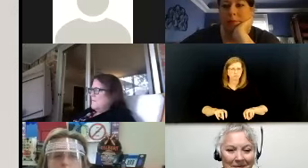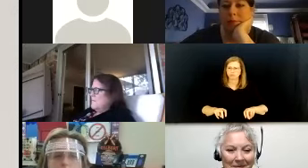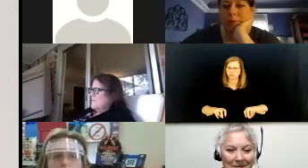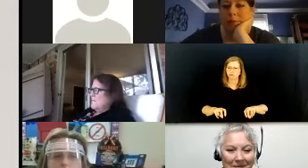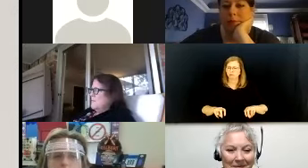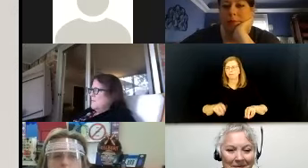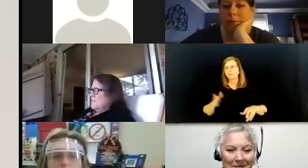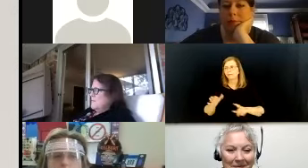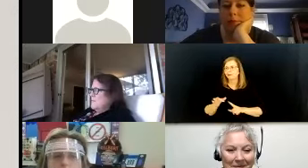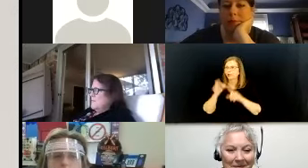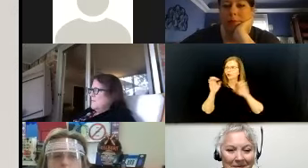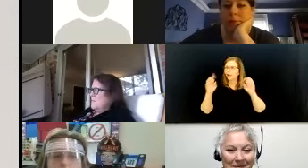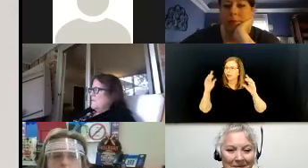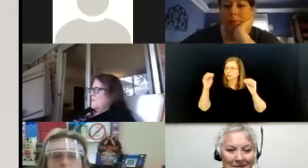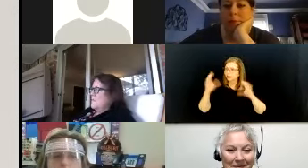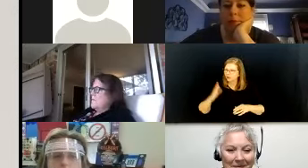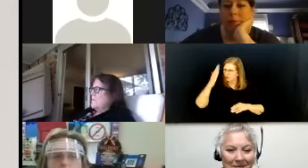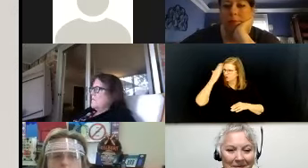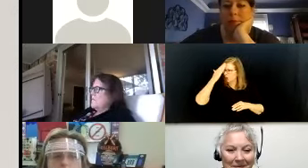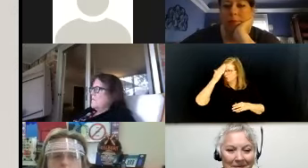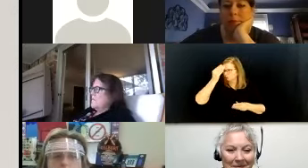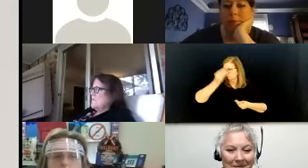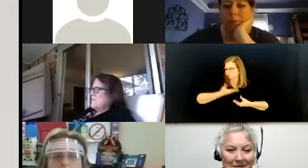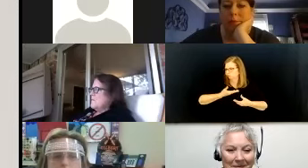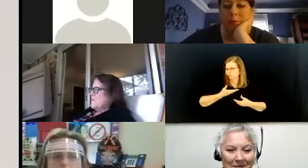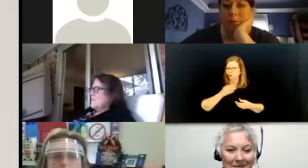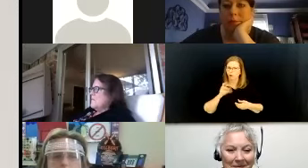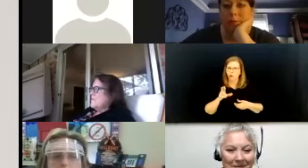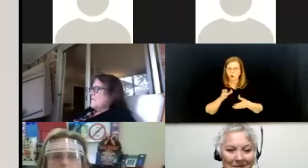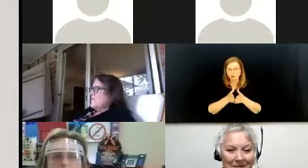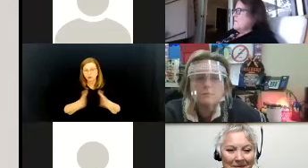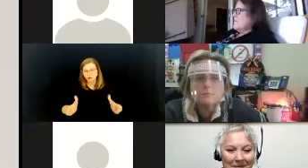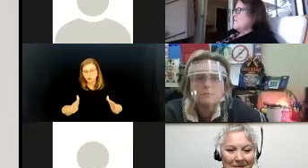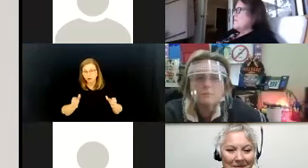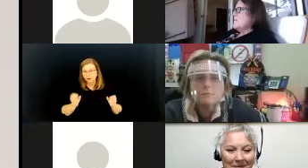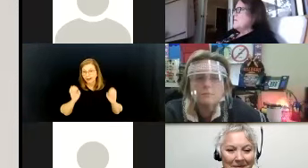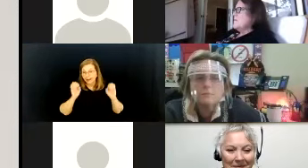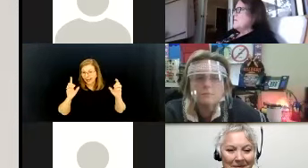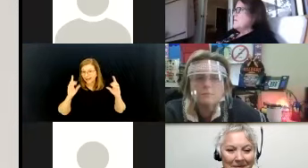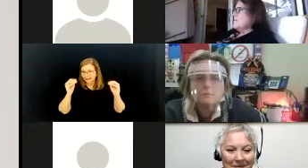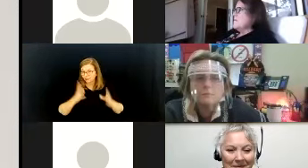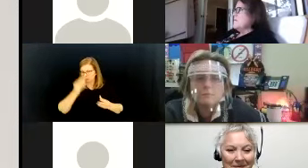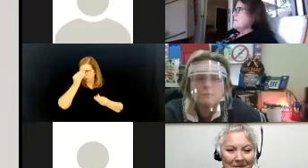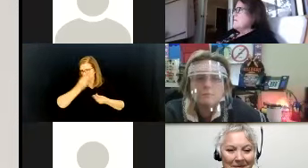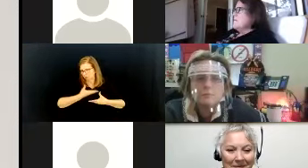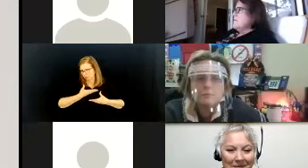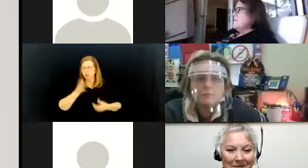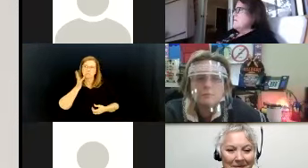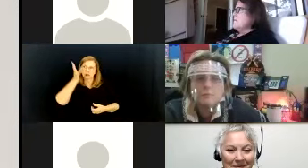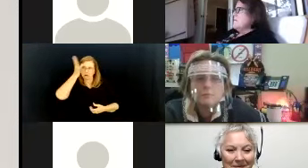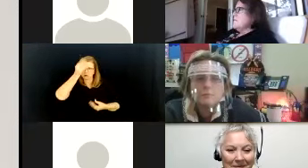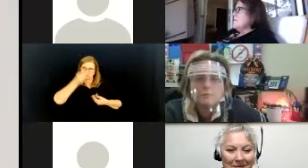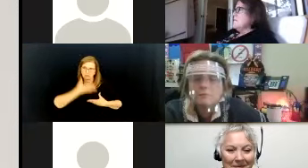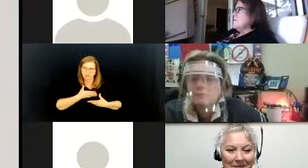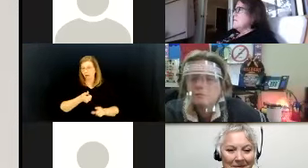special education teacher knows and some information that her general education teachers provided and maybe her parents and maybe